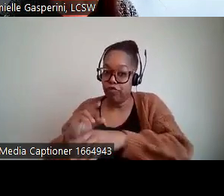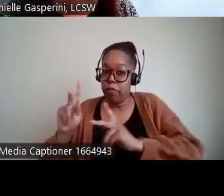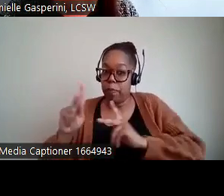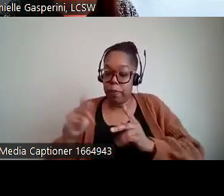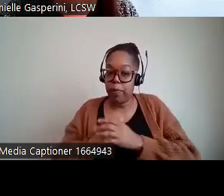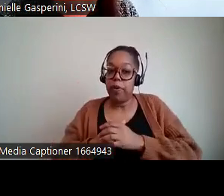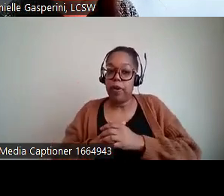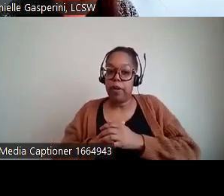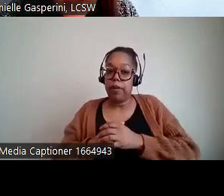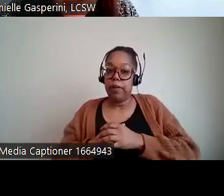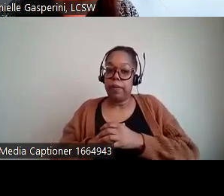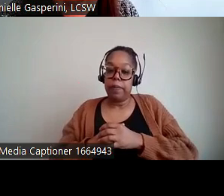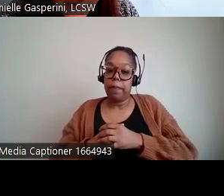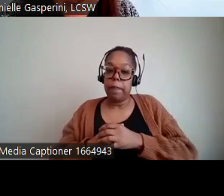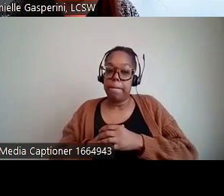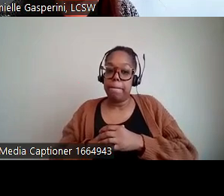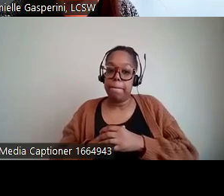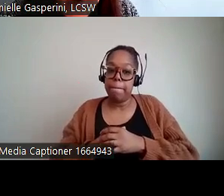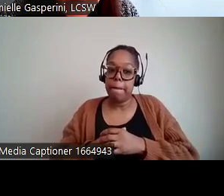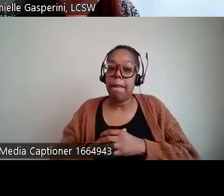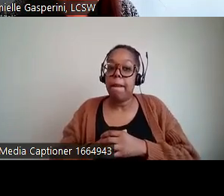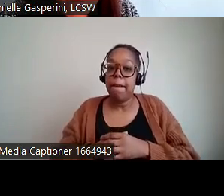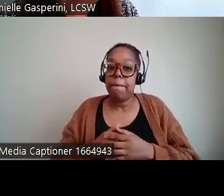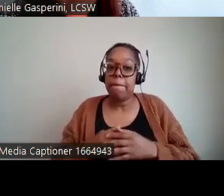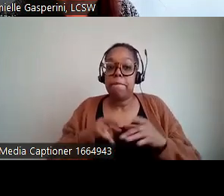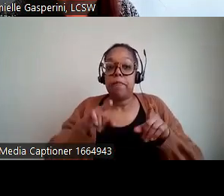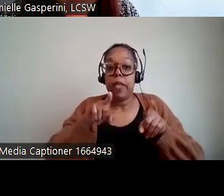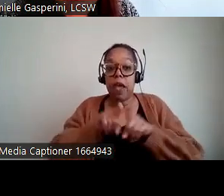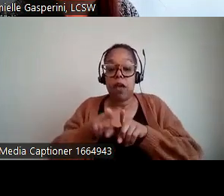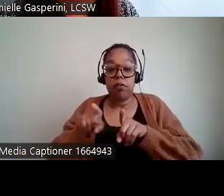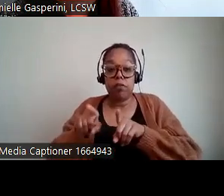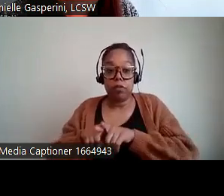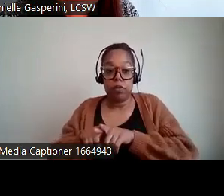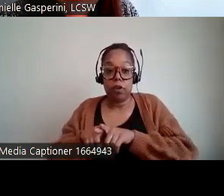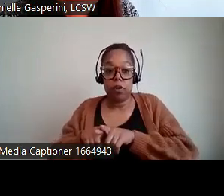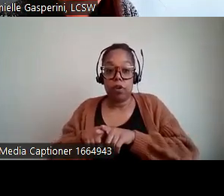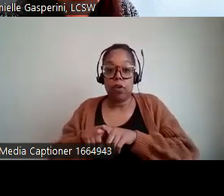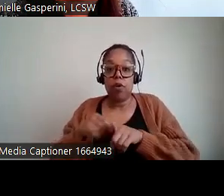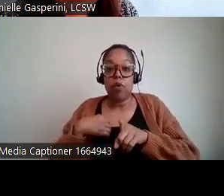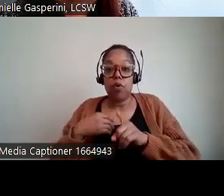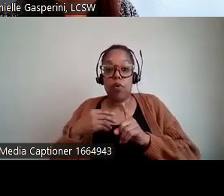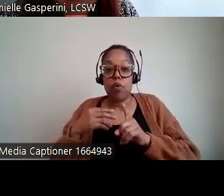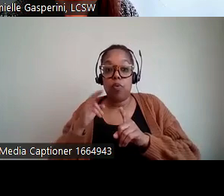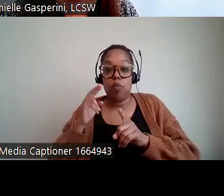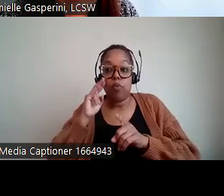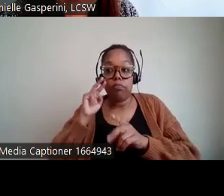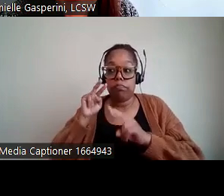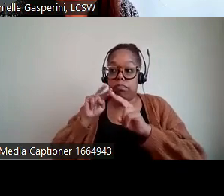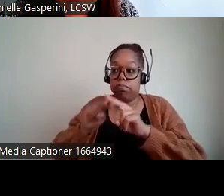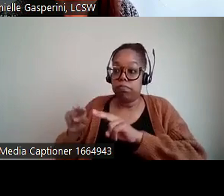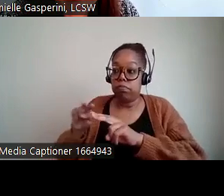And, again, like I had mentioned before, we're also looking at the caregiver and their needs, because